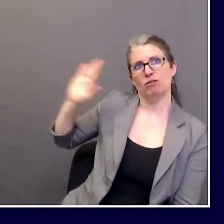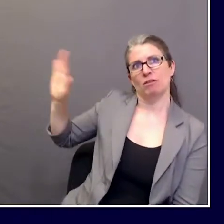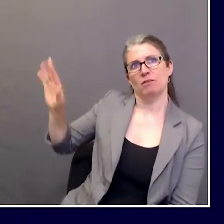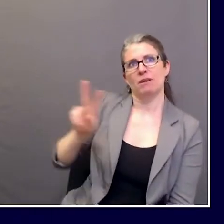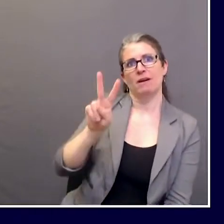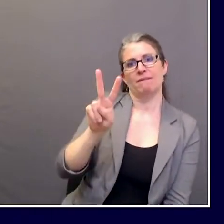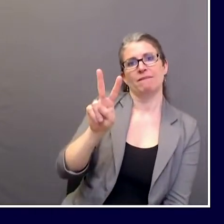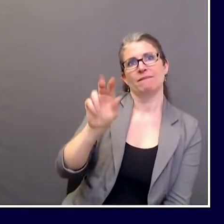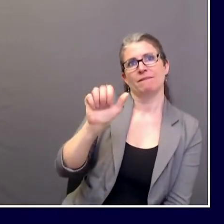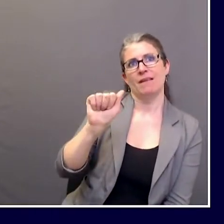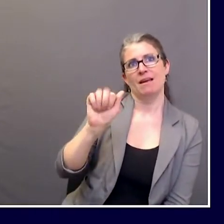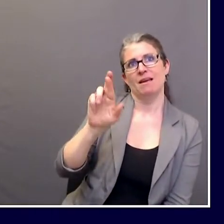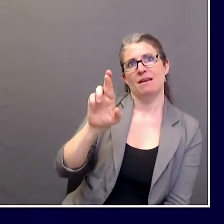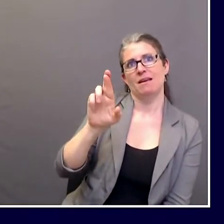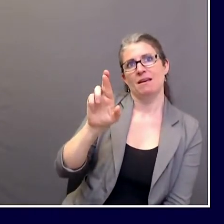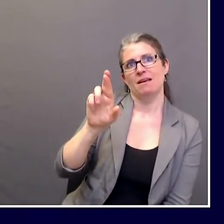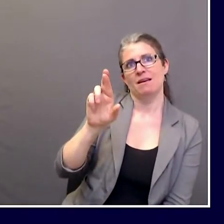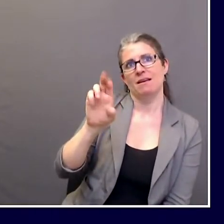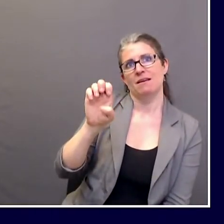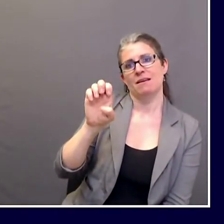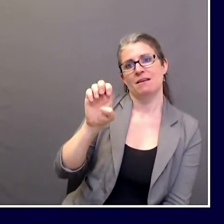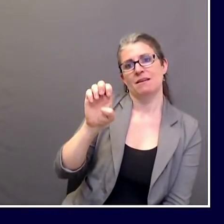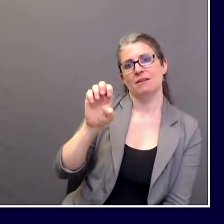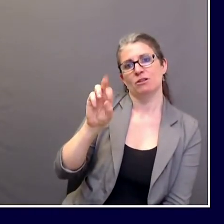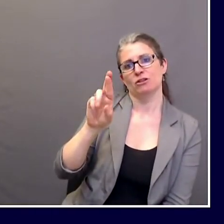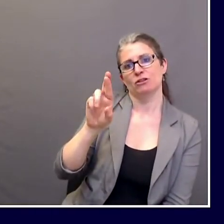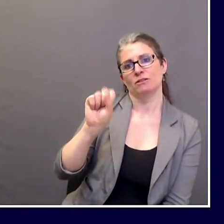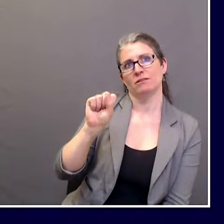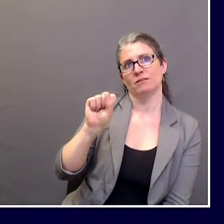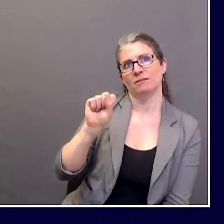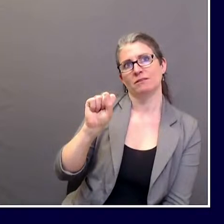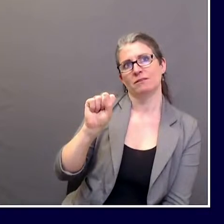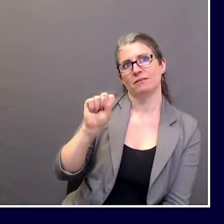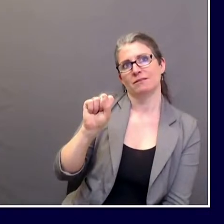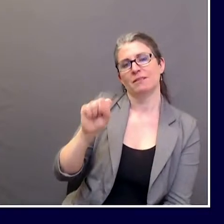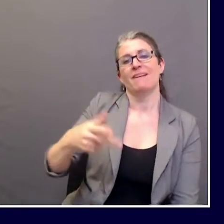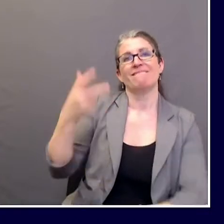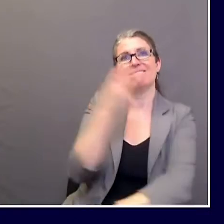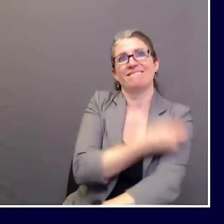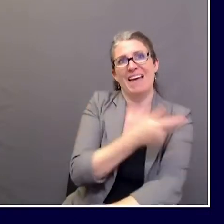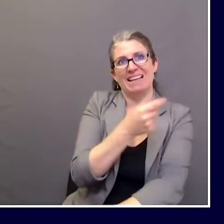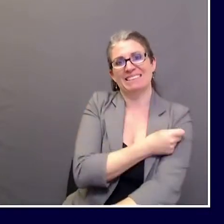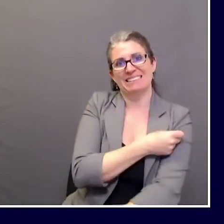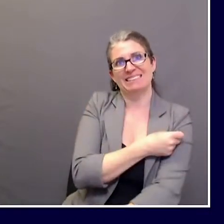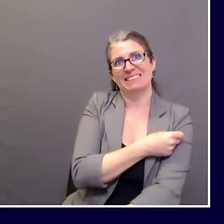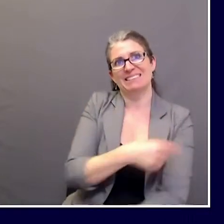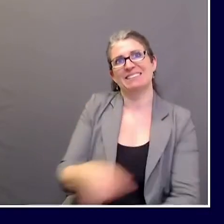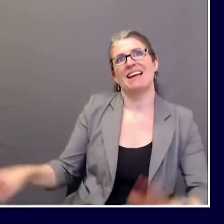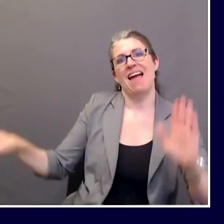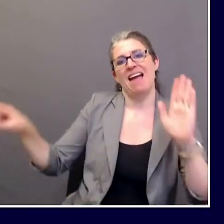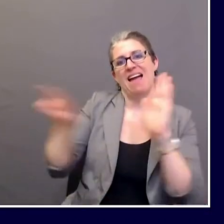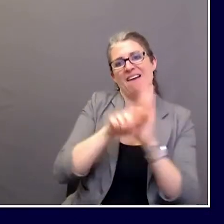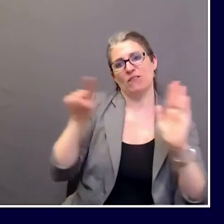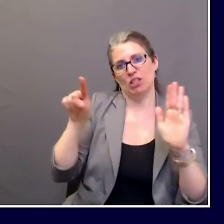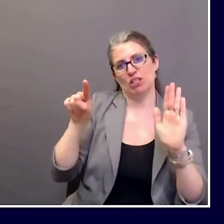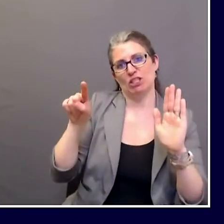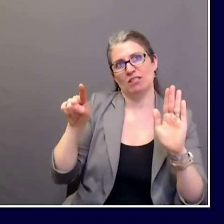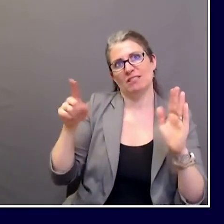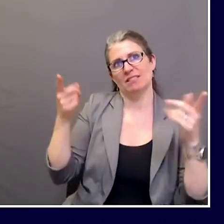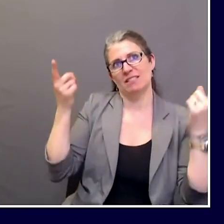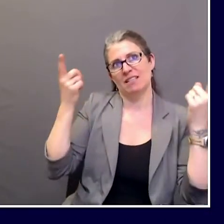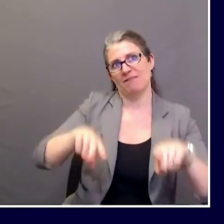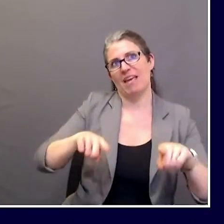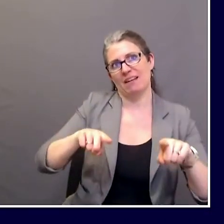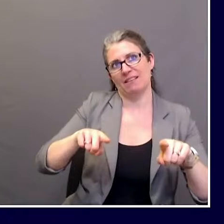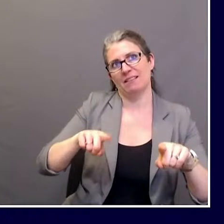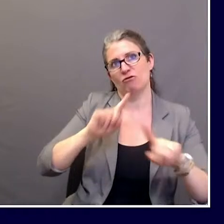VAERS, stands for the Vaccine Adverse Event Reporting System. And that's a system that's managed by the US CDC with an assist